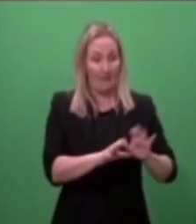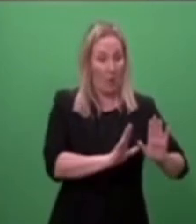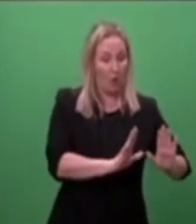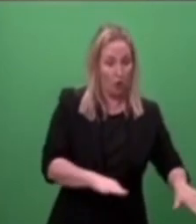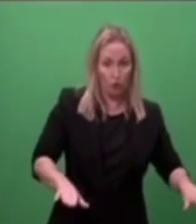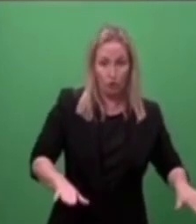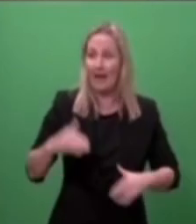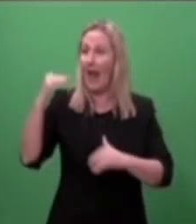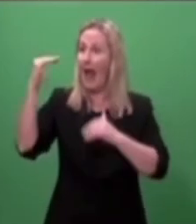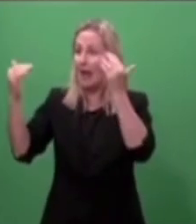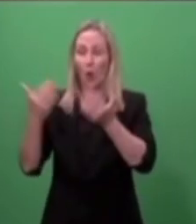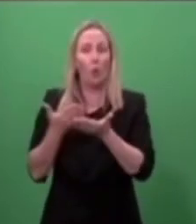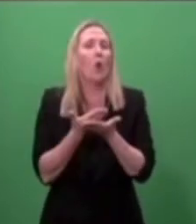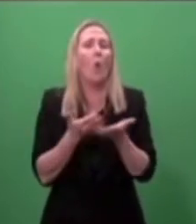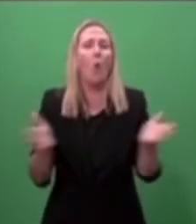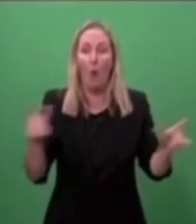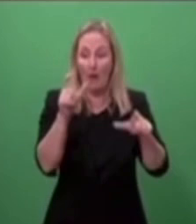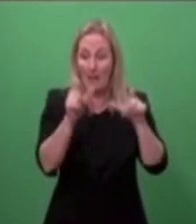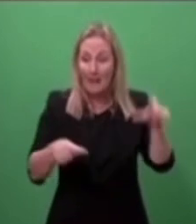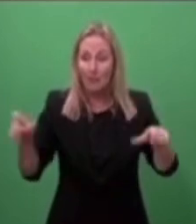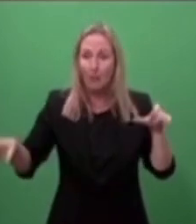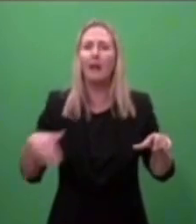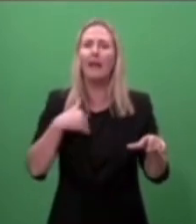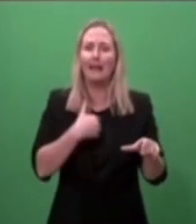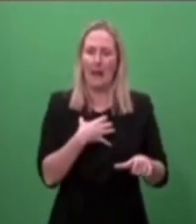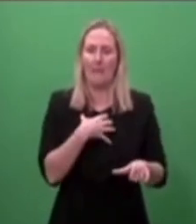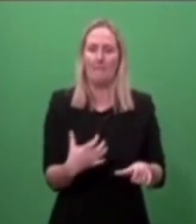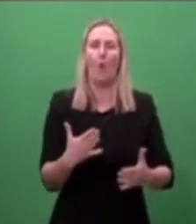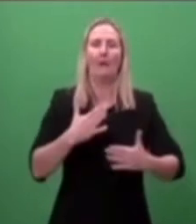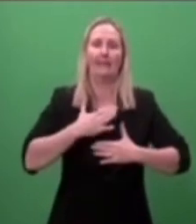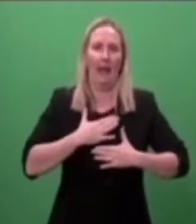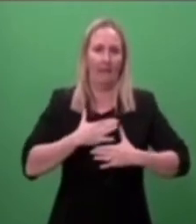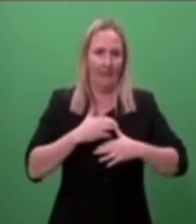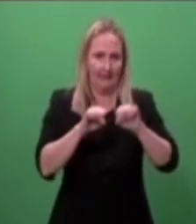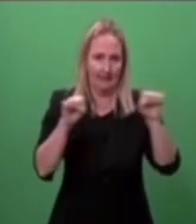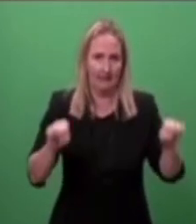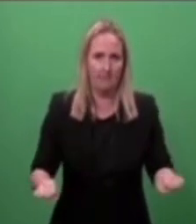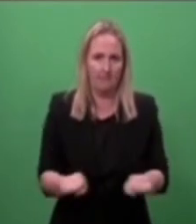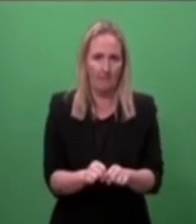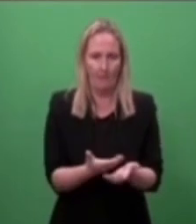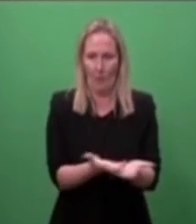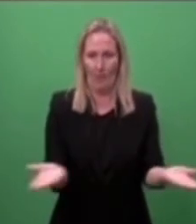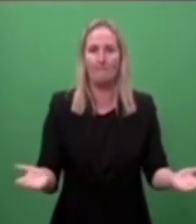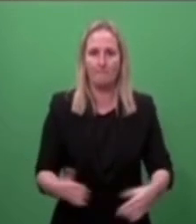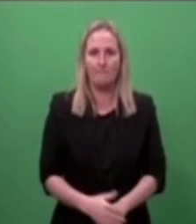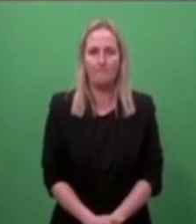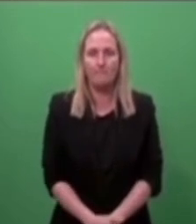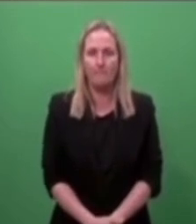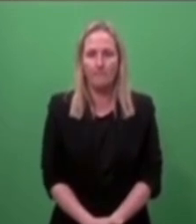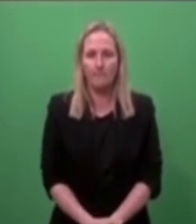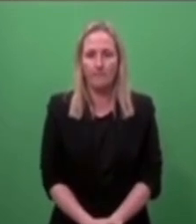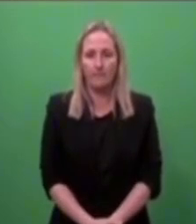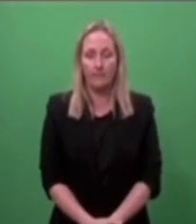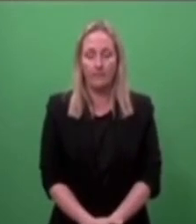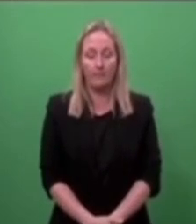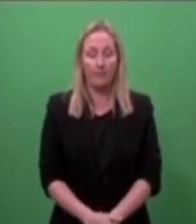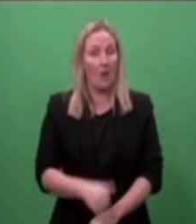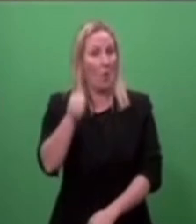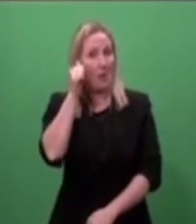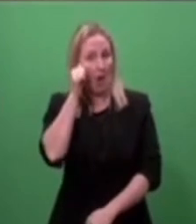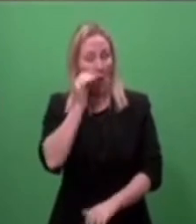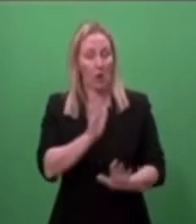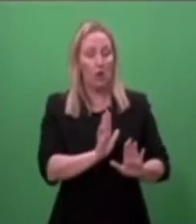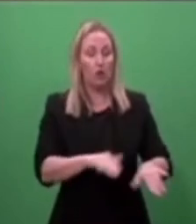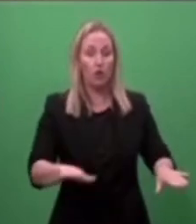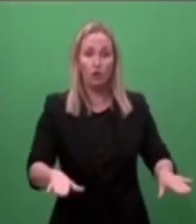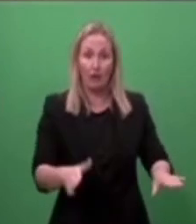and environments to become increasingly safer for those who need it. We know that children and young people who were